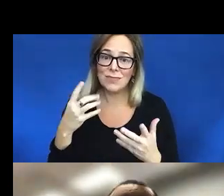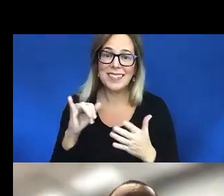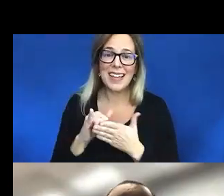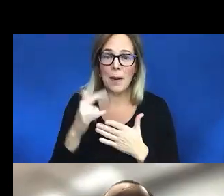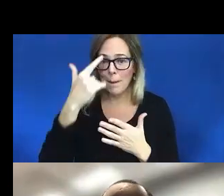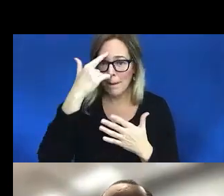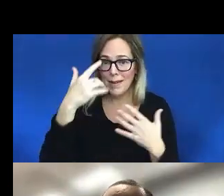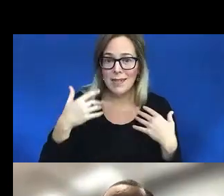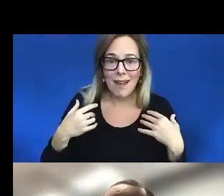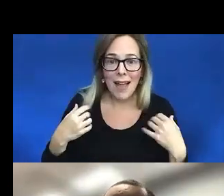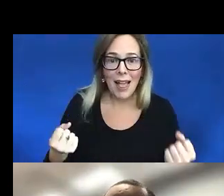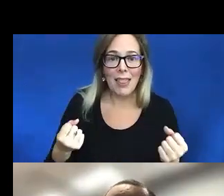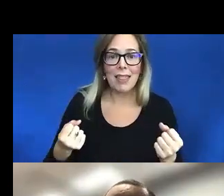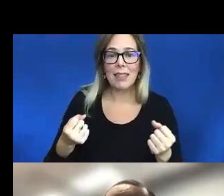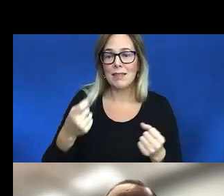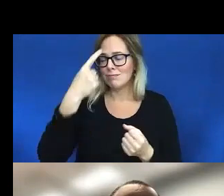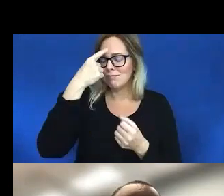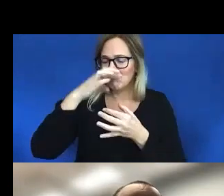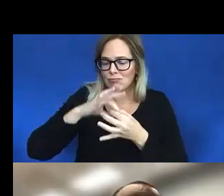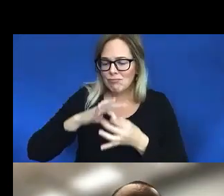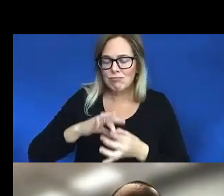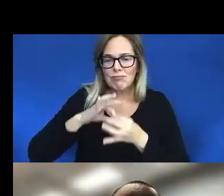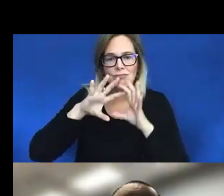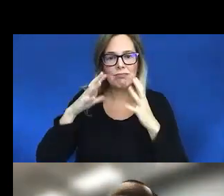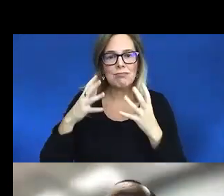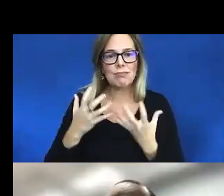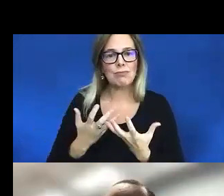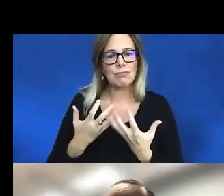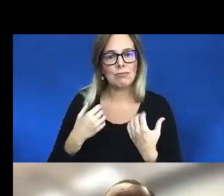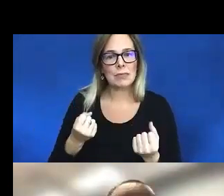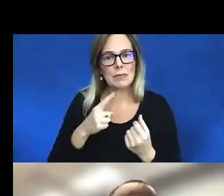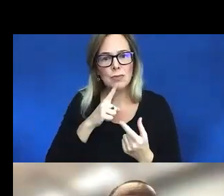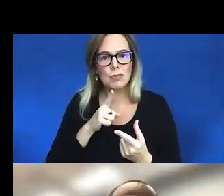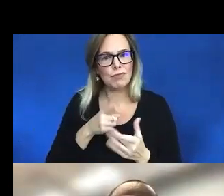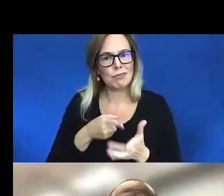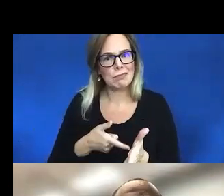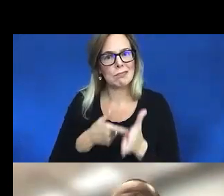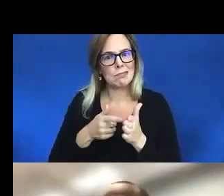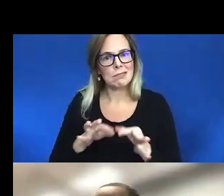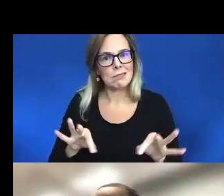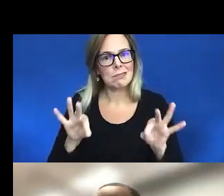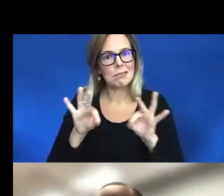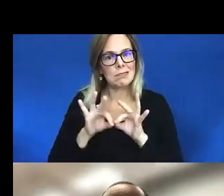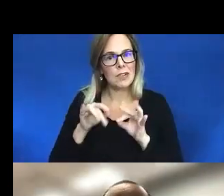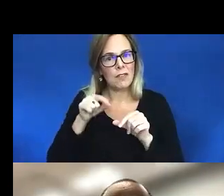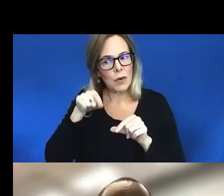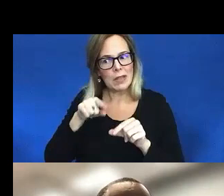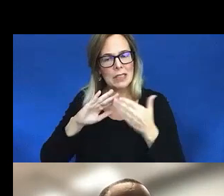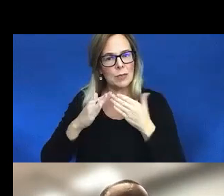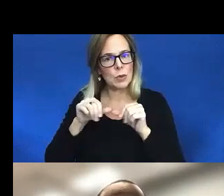are essential to this institution and our community to continue to thrive. Next slide, please.